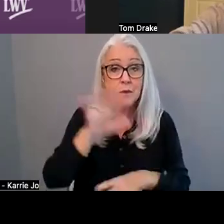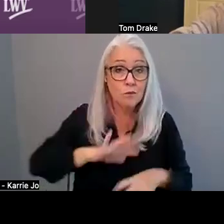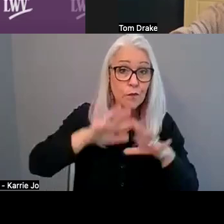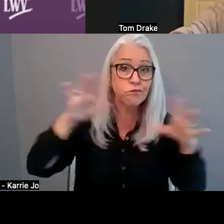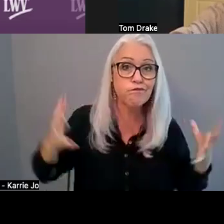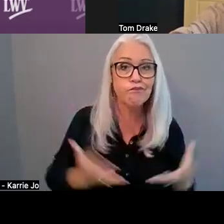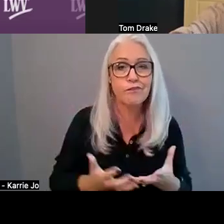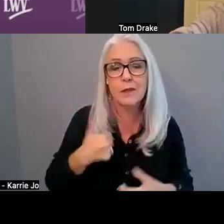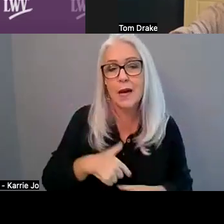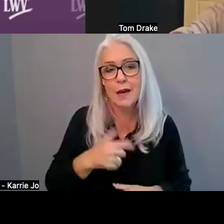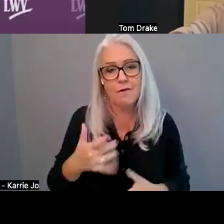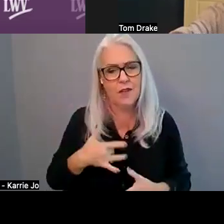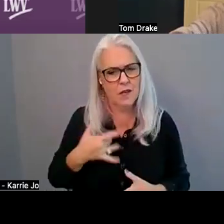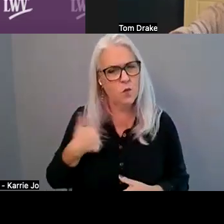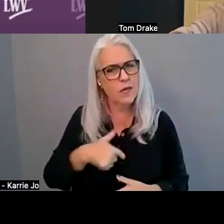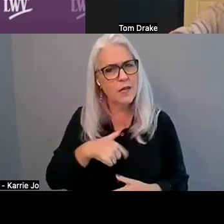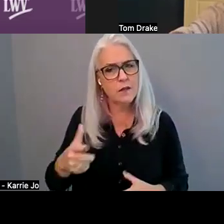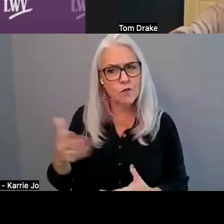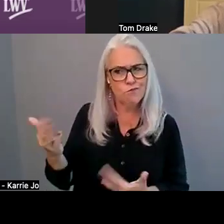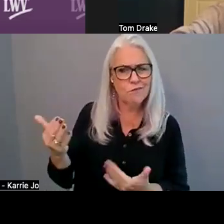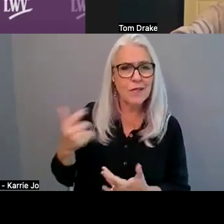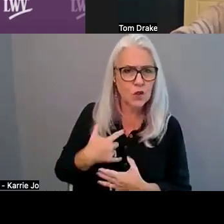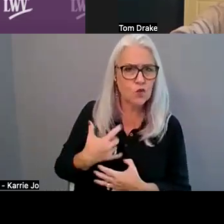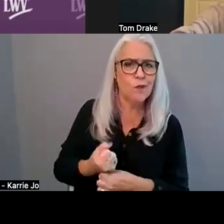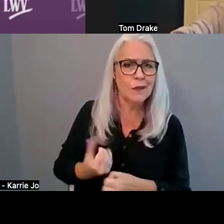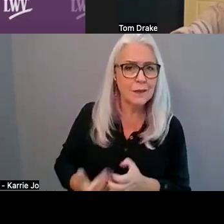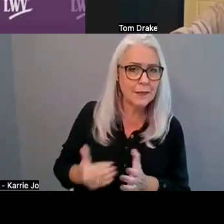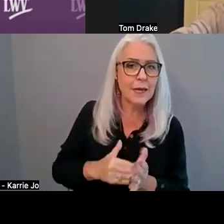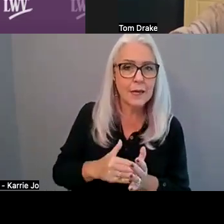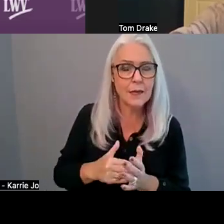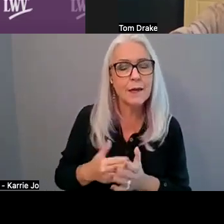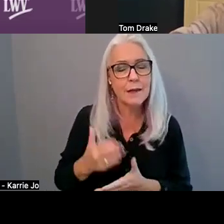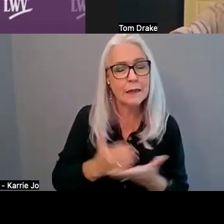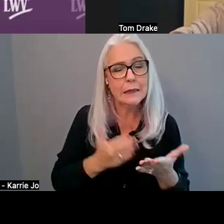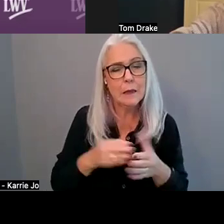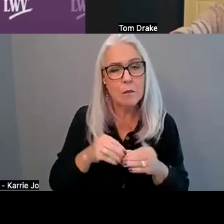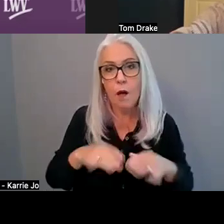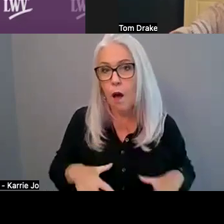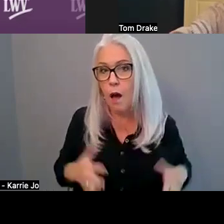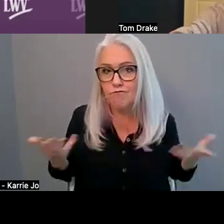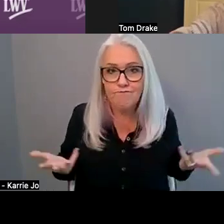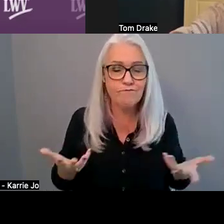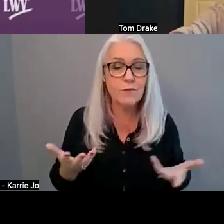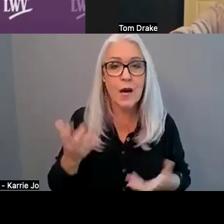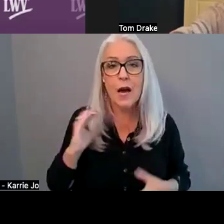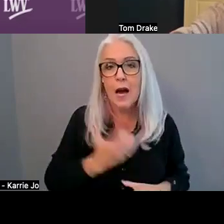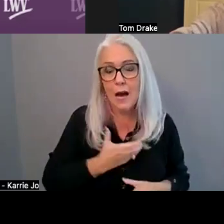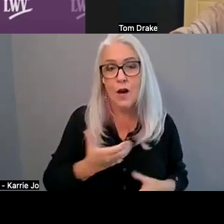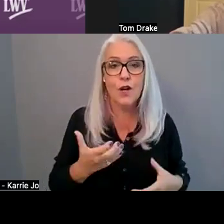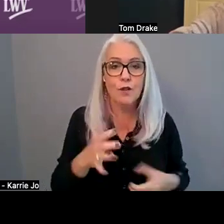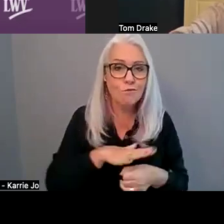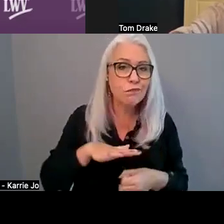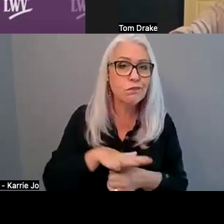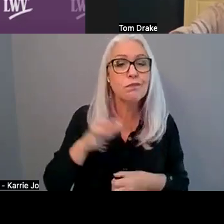regain the trust of our village residents, because I feel like some of that's been lost over time in our village government. And I feel like it's very important for